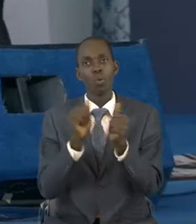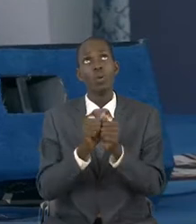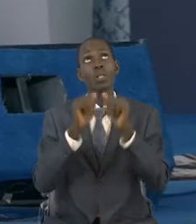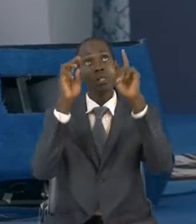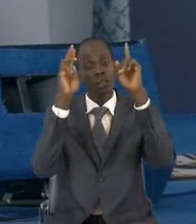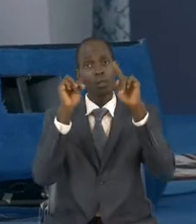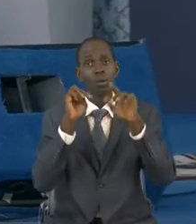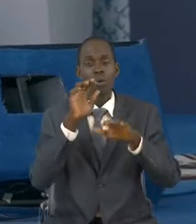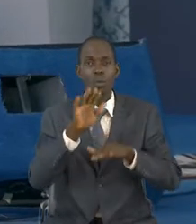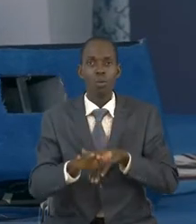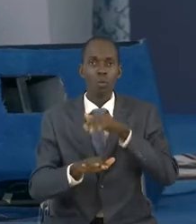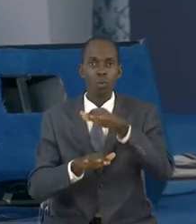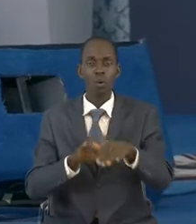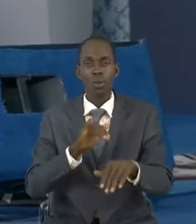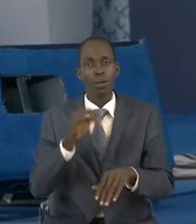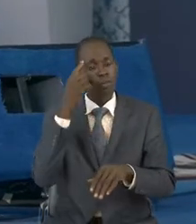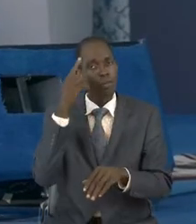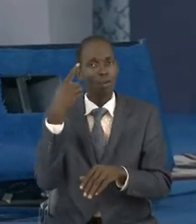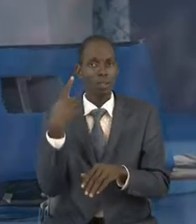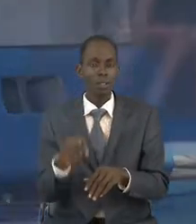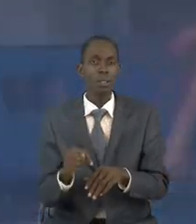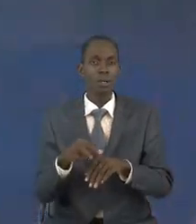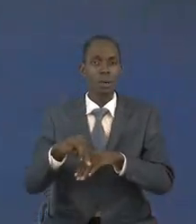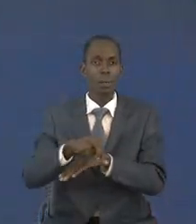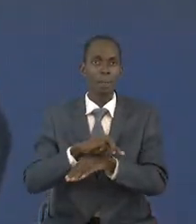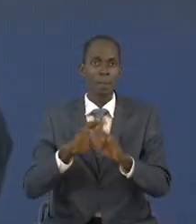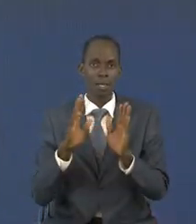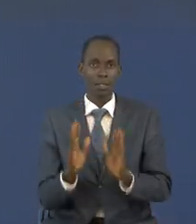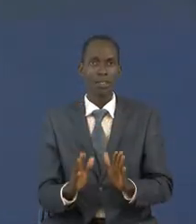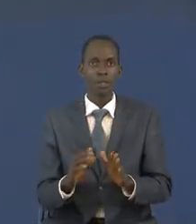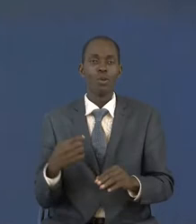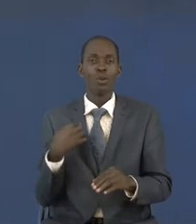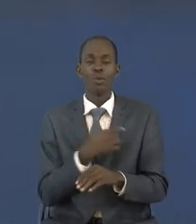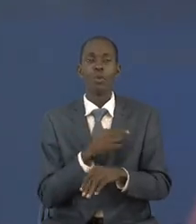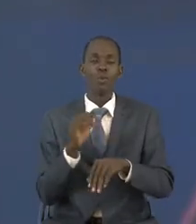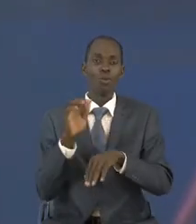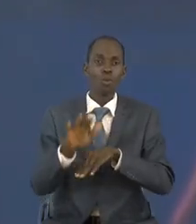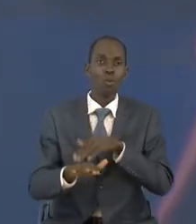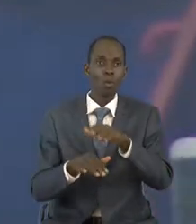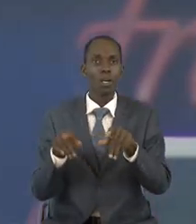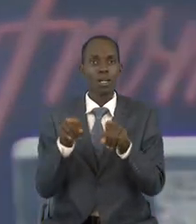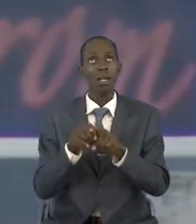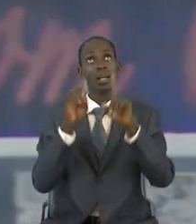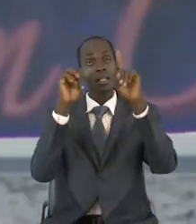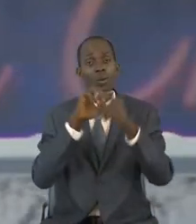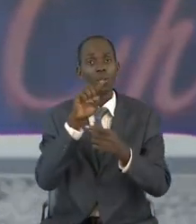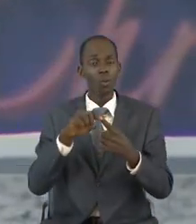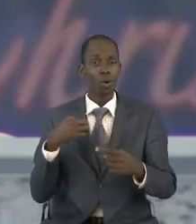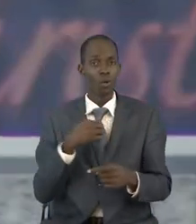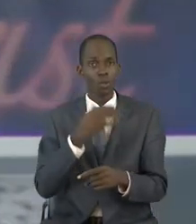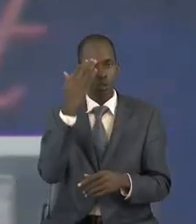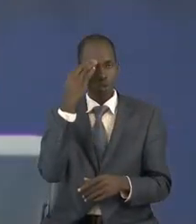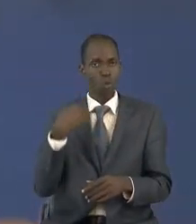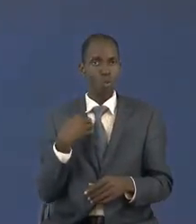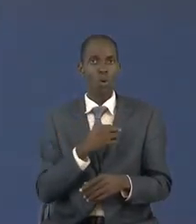for the master. We walk like him when we know we're doing it for him. I'm not